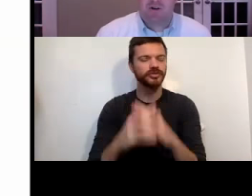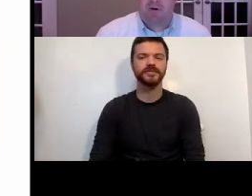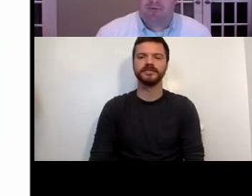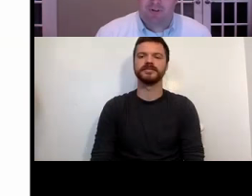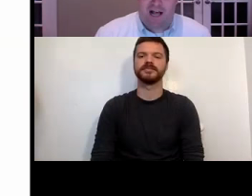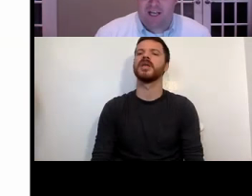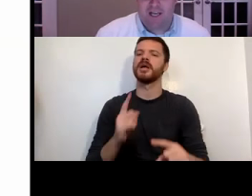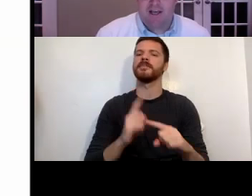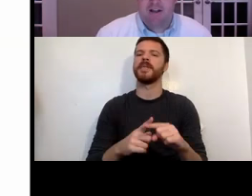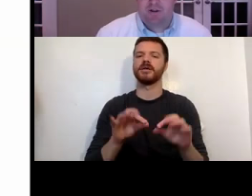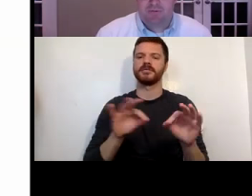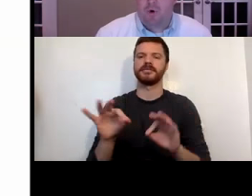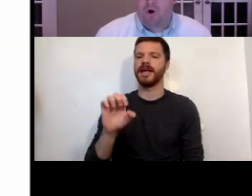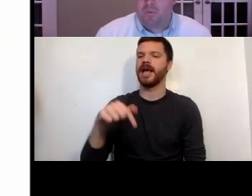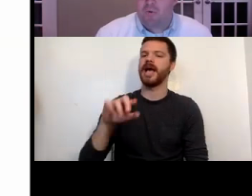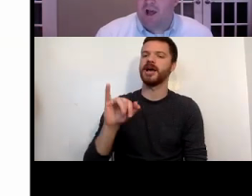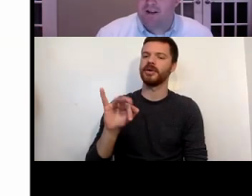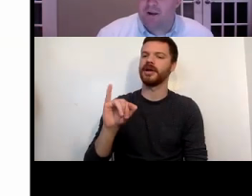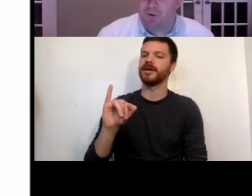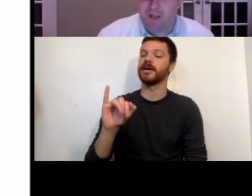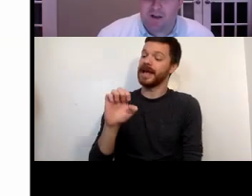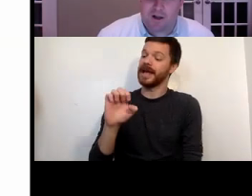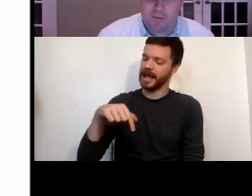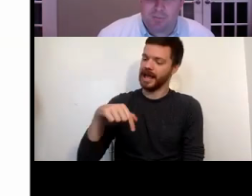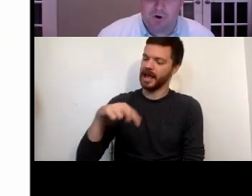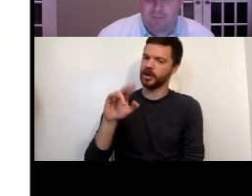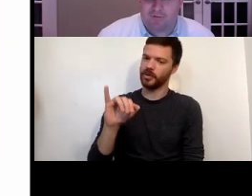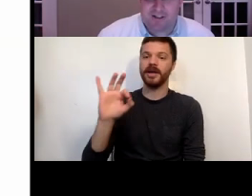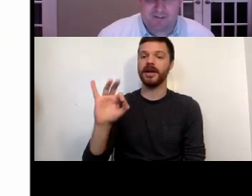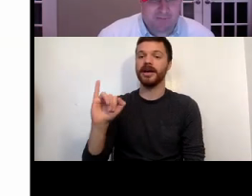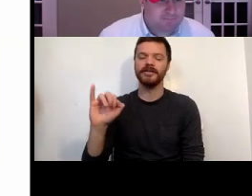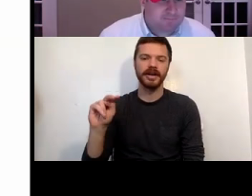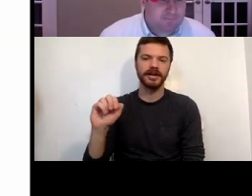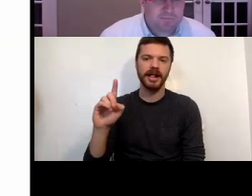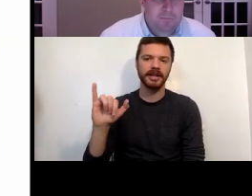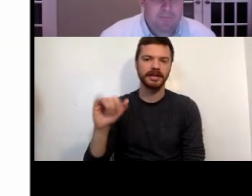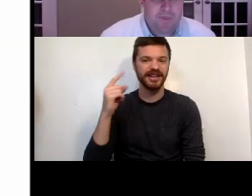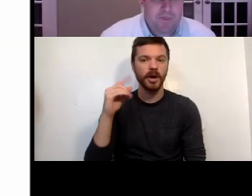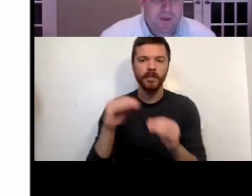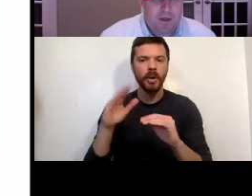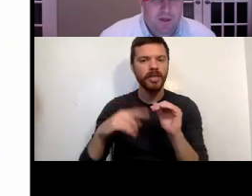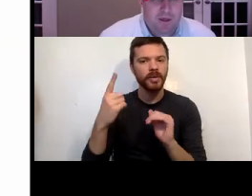notion of equifinality, that there's more than one way to implement a program effectively.